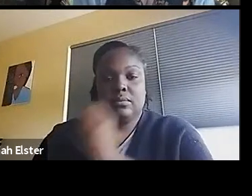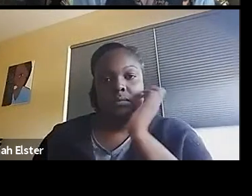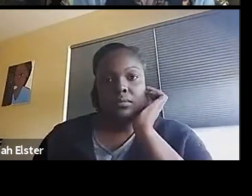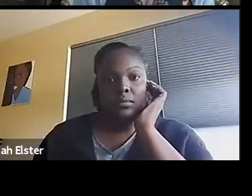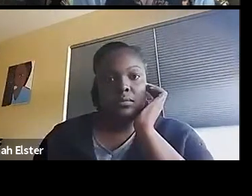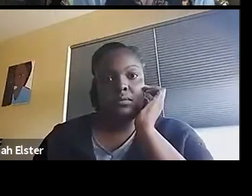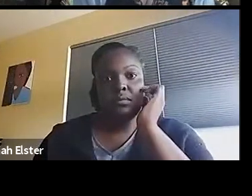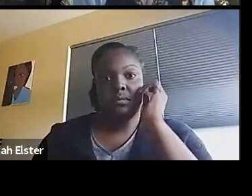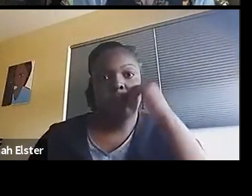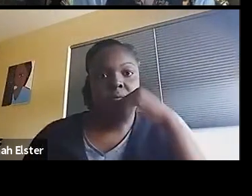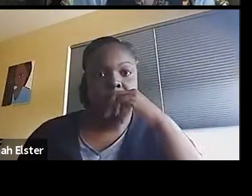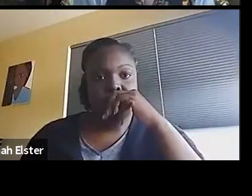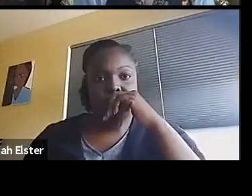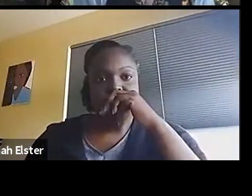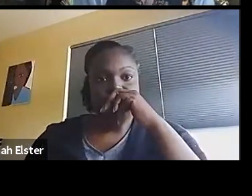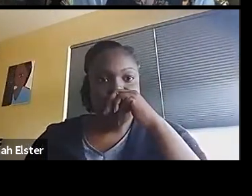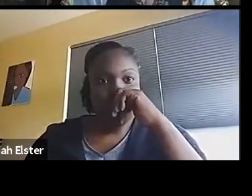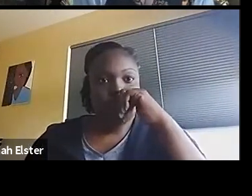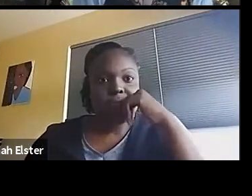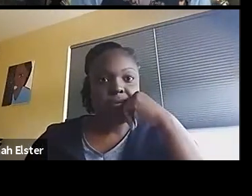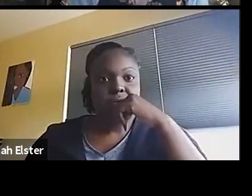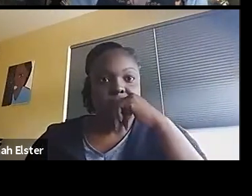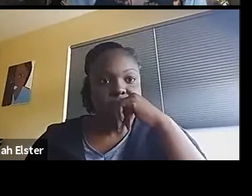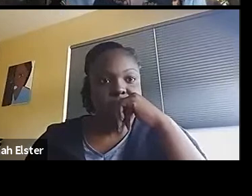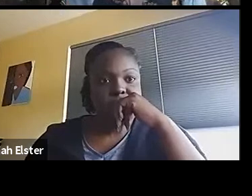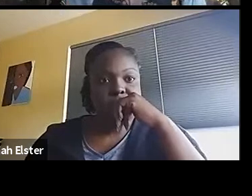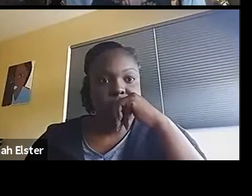lots of activity in the chat that's great